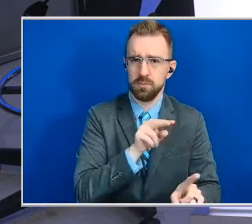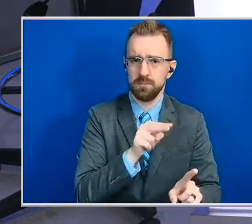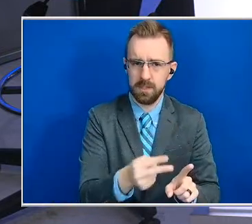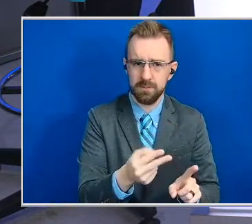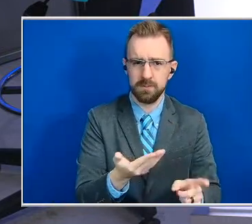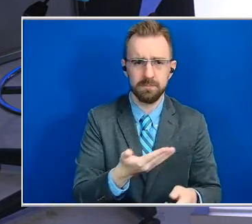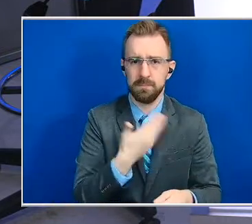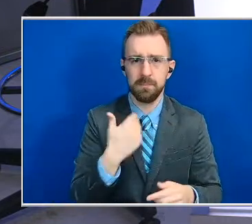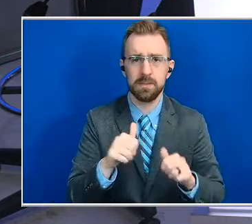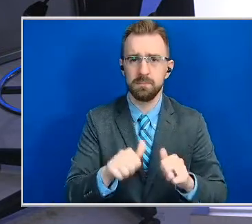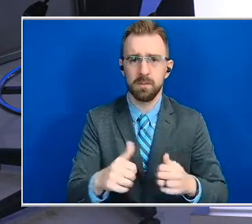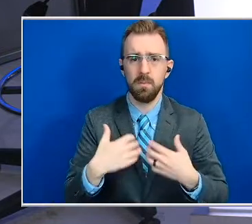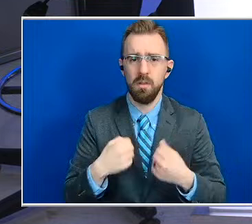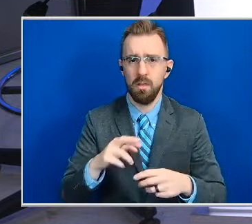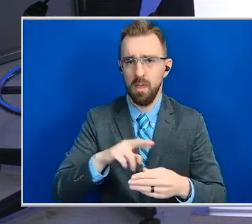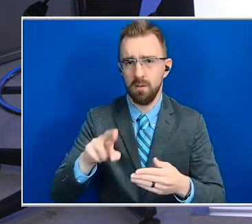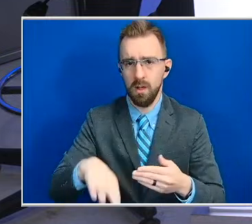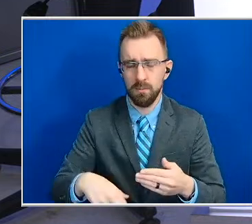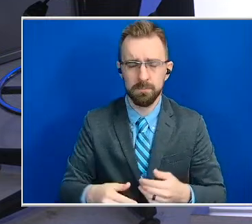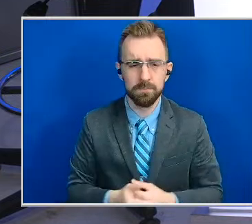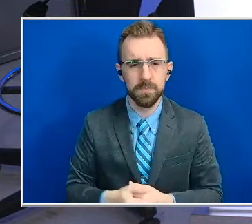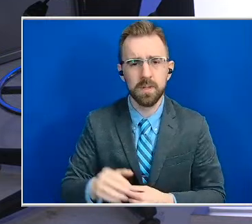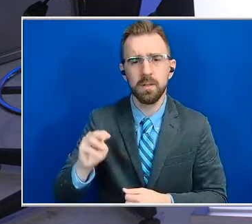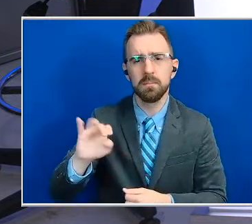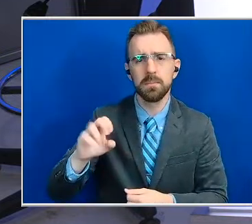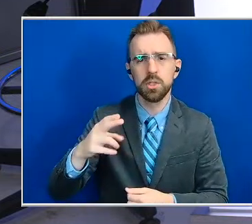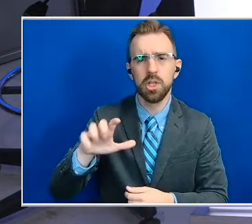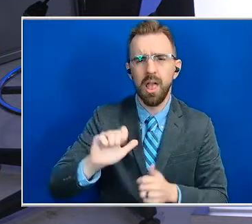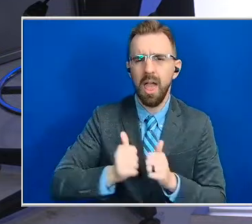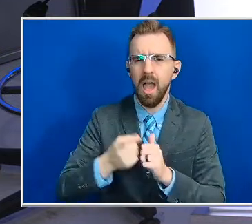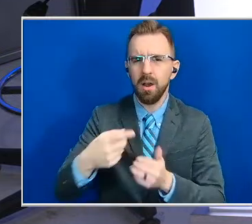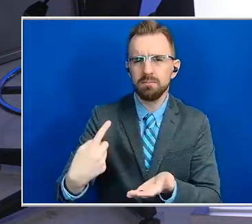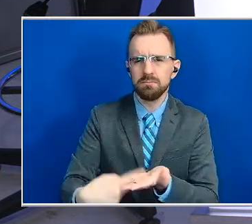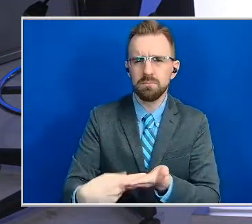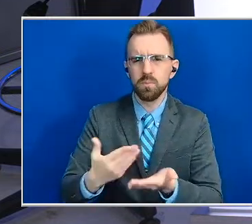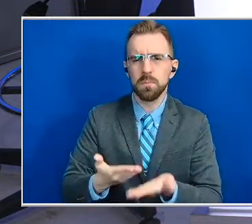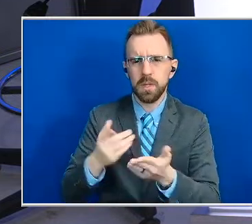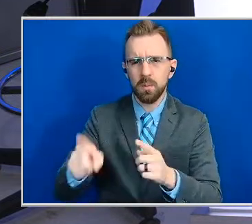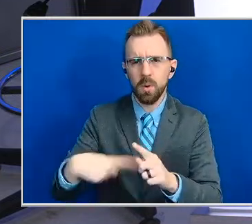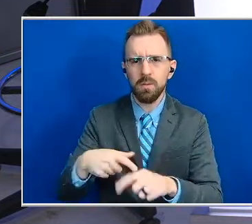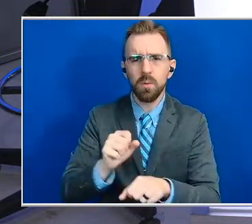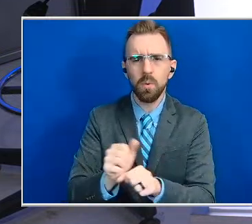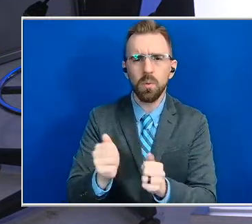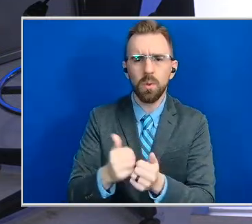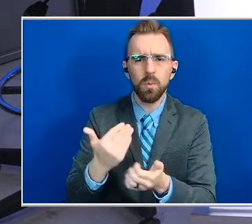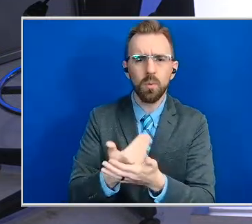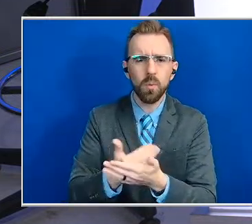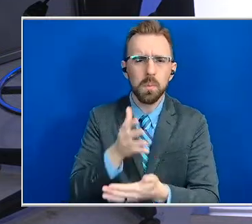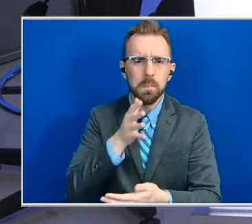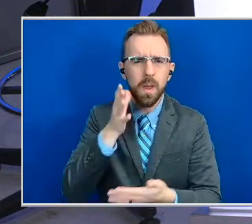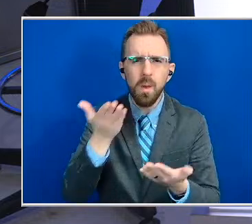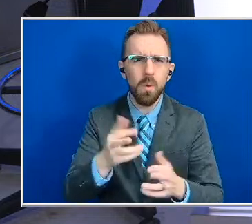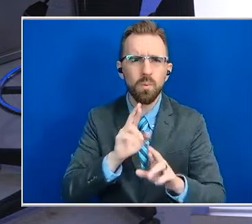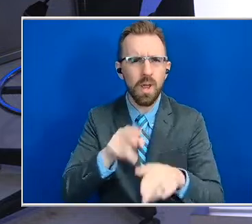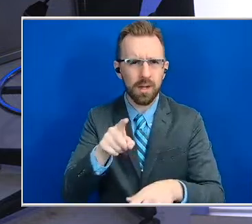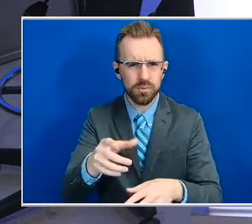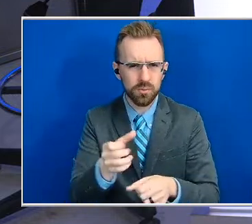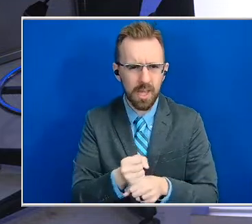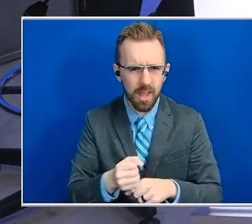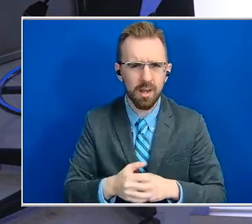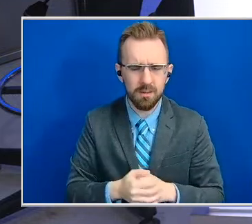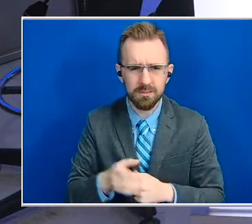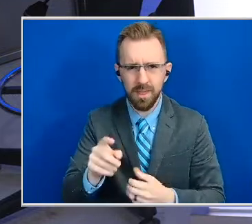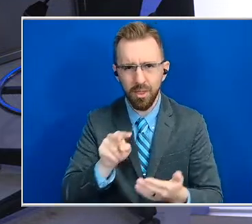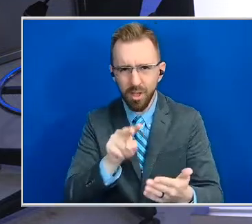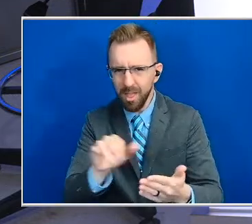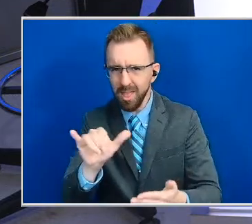outcome. So Michelle, how do you discuss these recommendations when you work with new parents? What kind of reactions do you get? When you do they look at you kind of like, yeah,